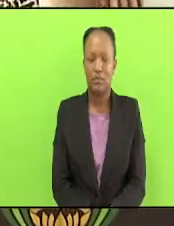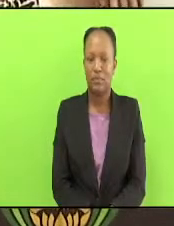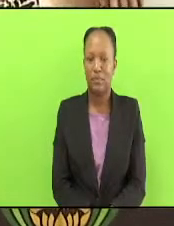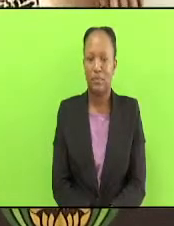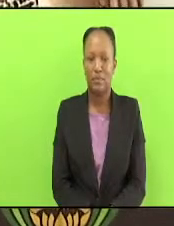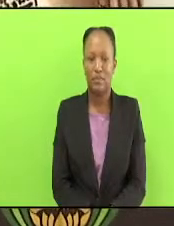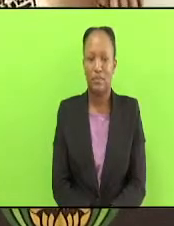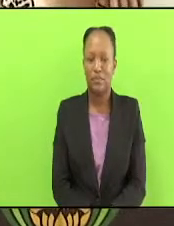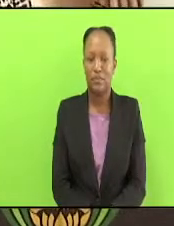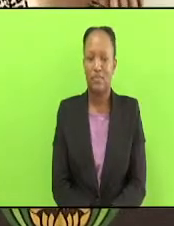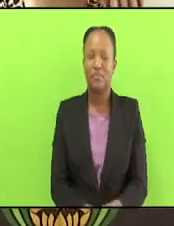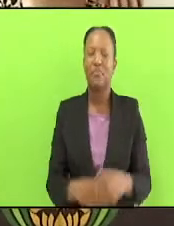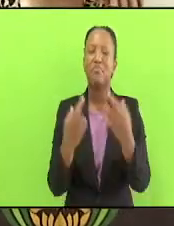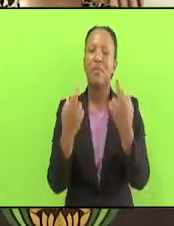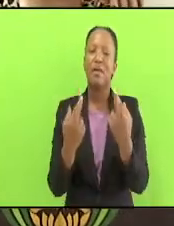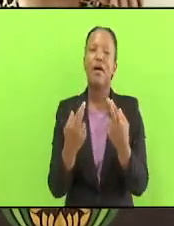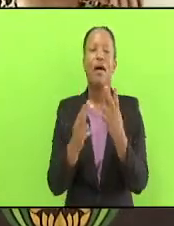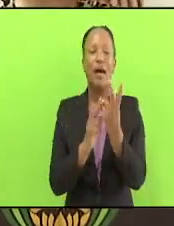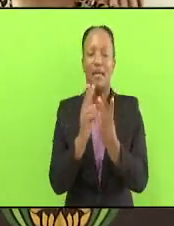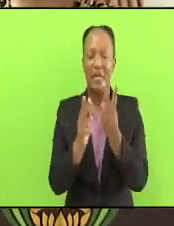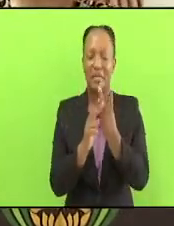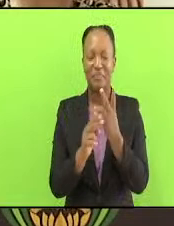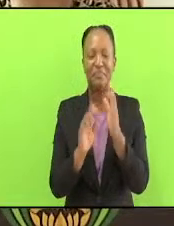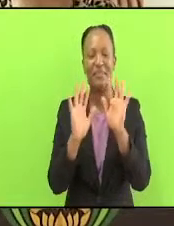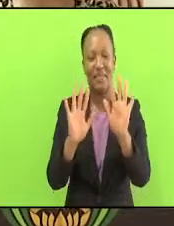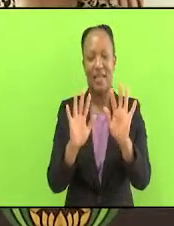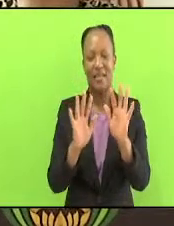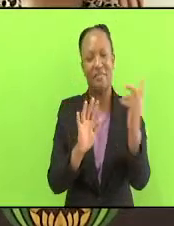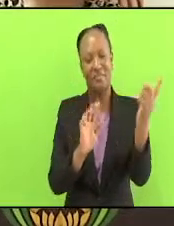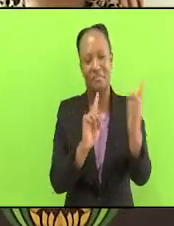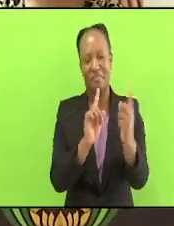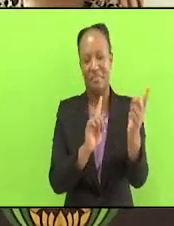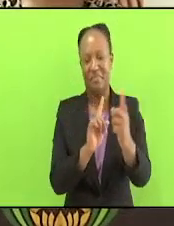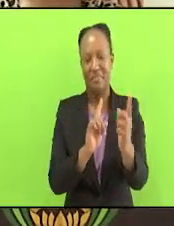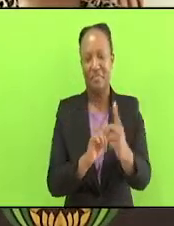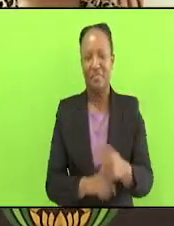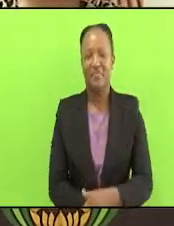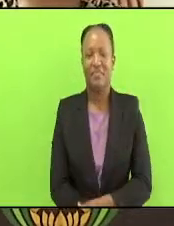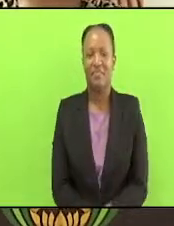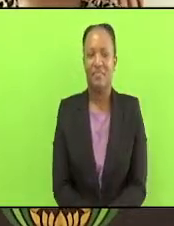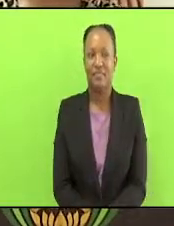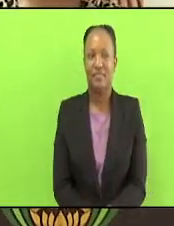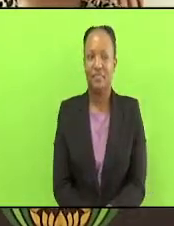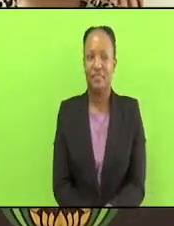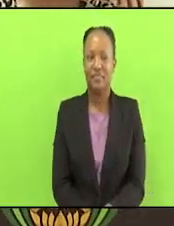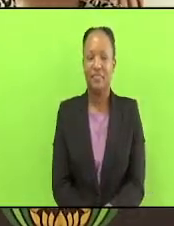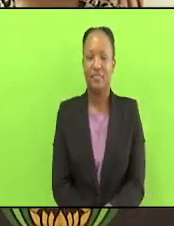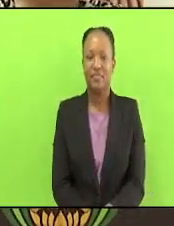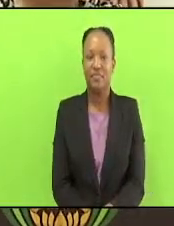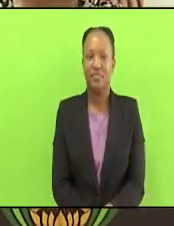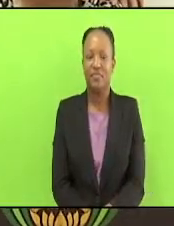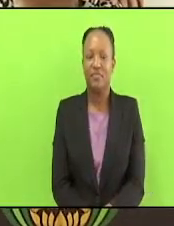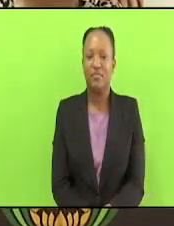left or on the right, no problem. Ke rata bo mme tota, ke a itumela yana.